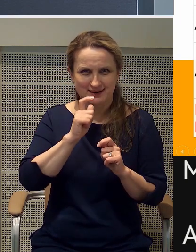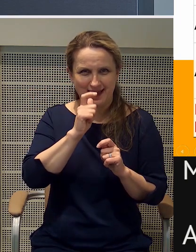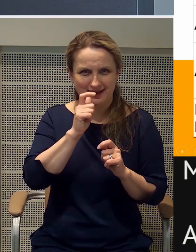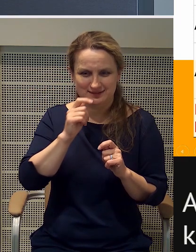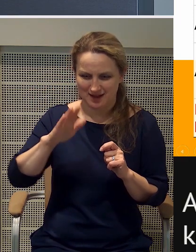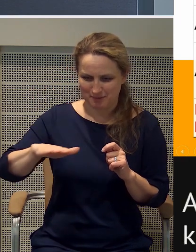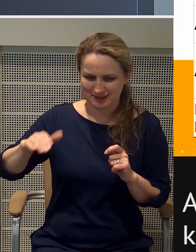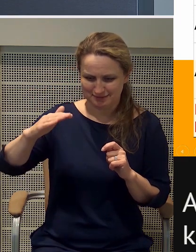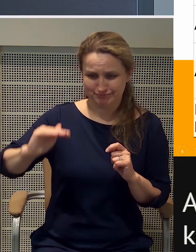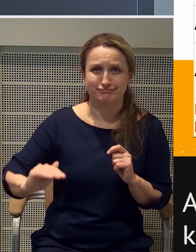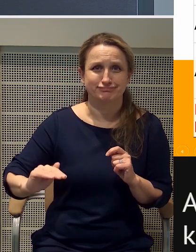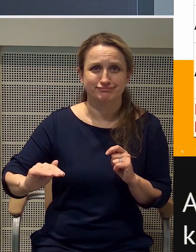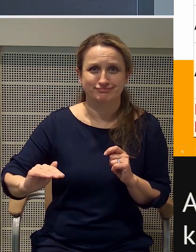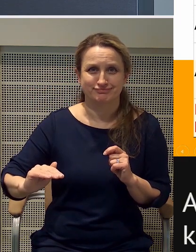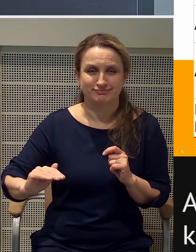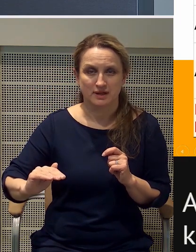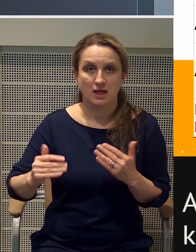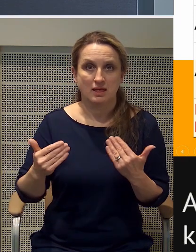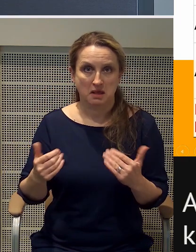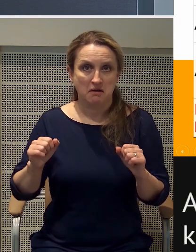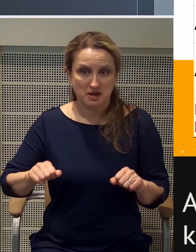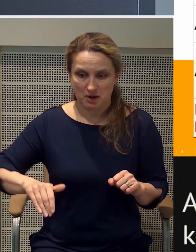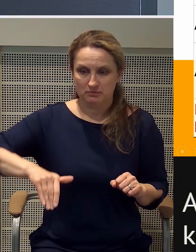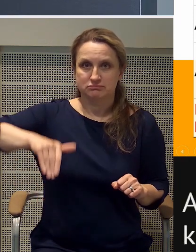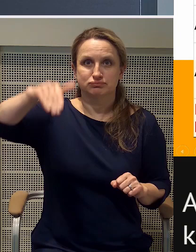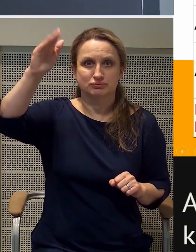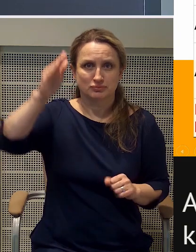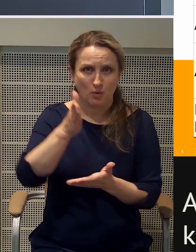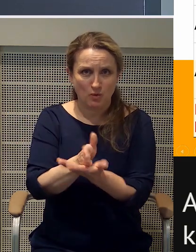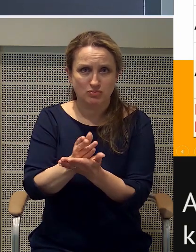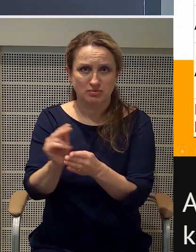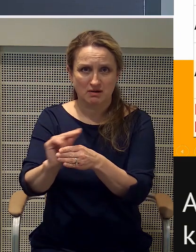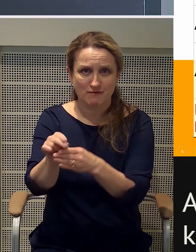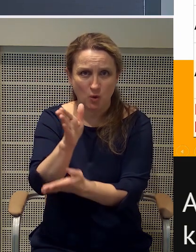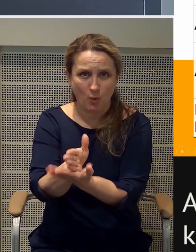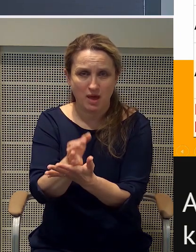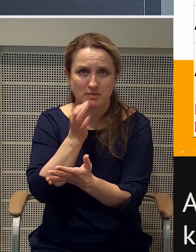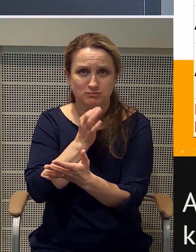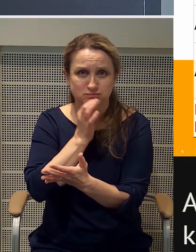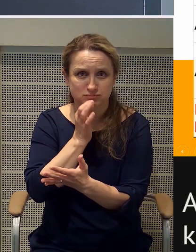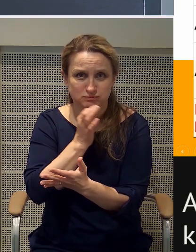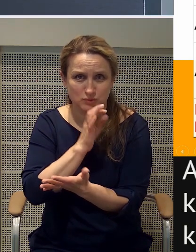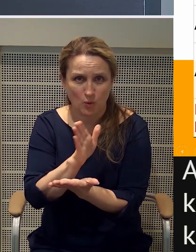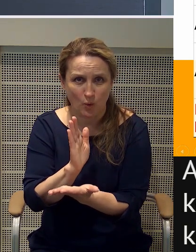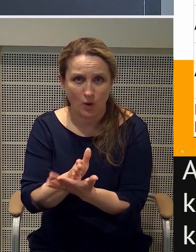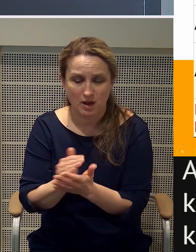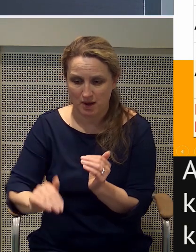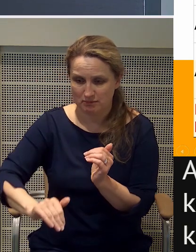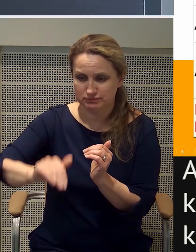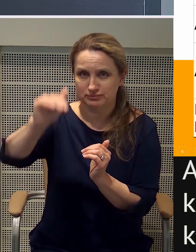Last year, we heard one of the stories of one of the families.